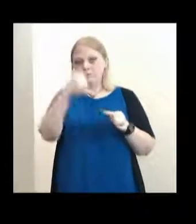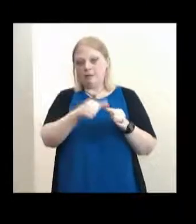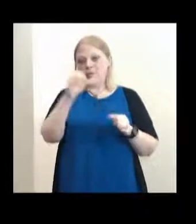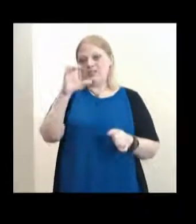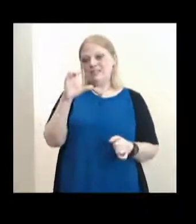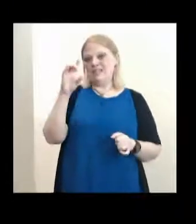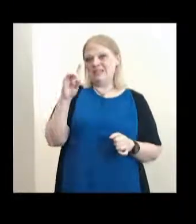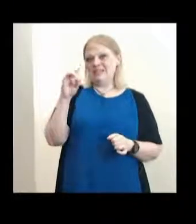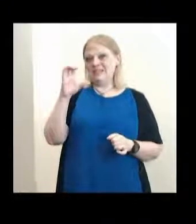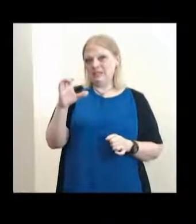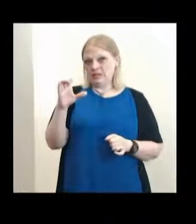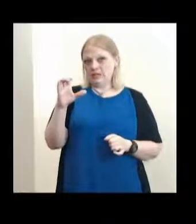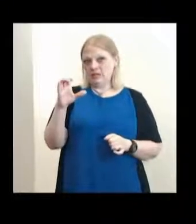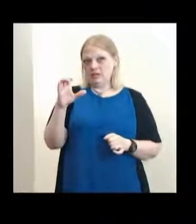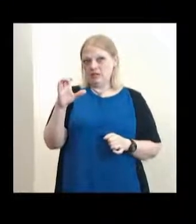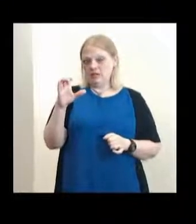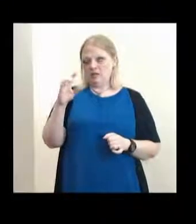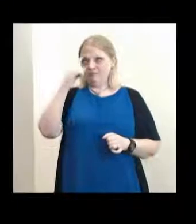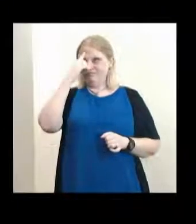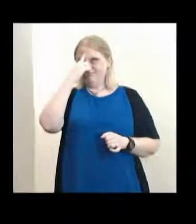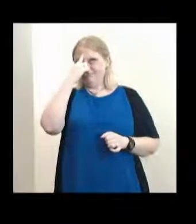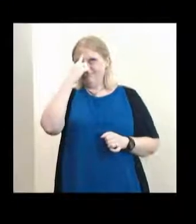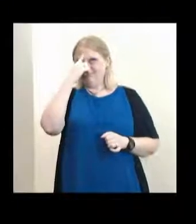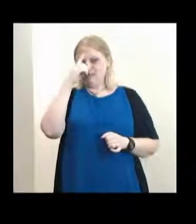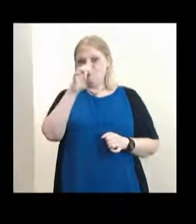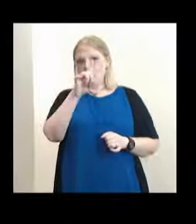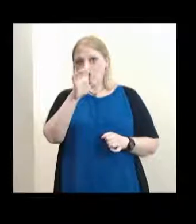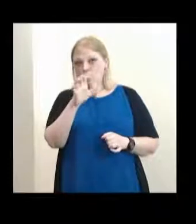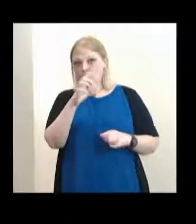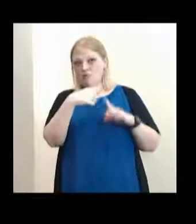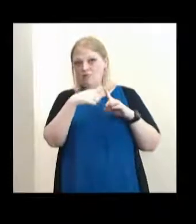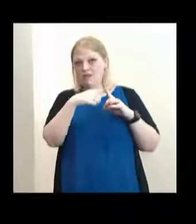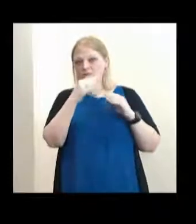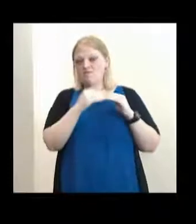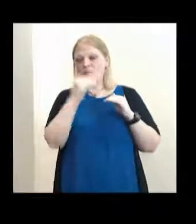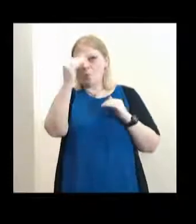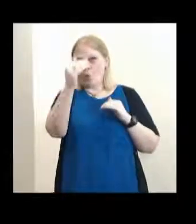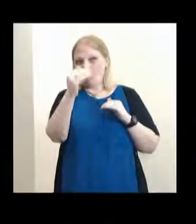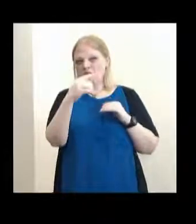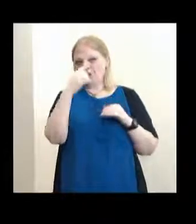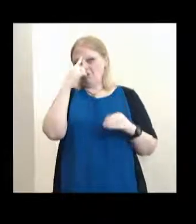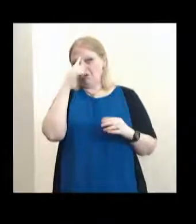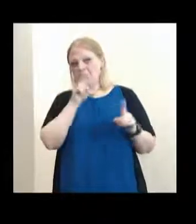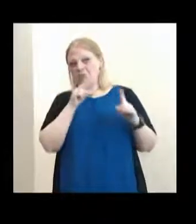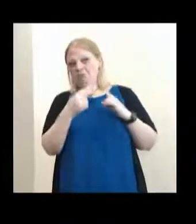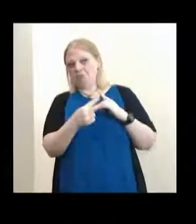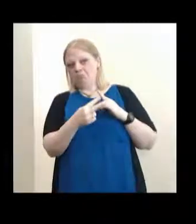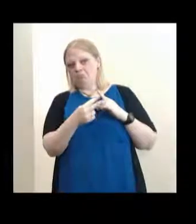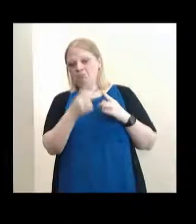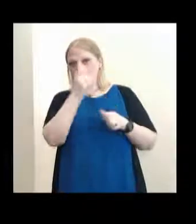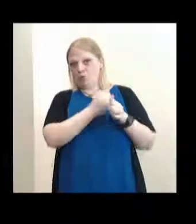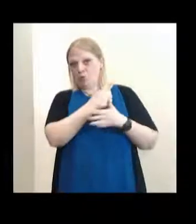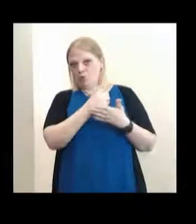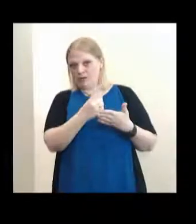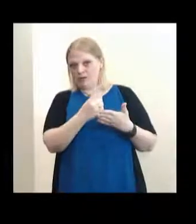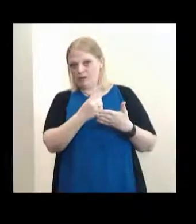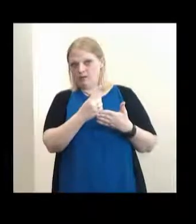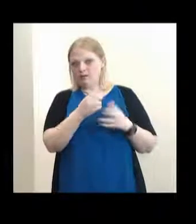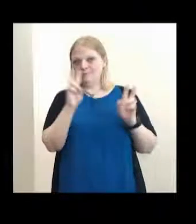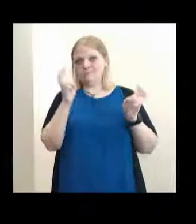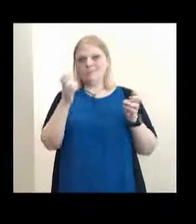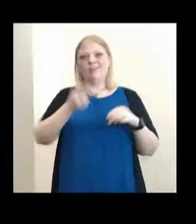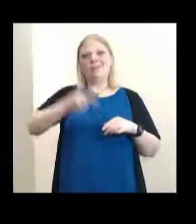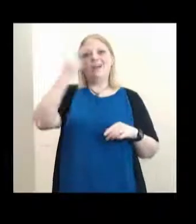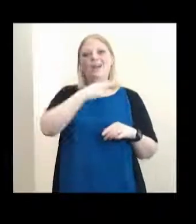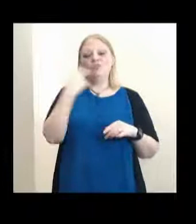CDC treats 100 cases or more per week over 100,000 population as a high